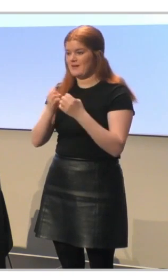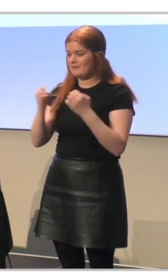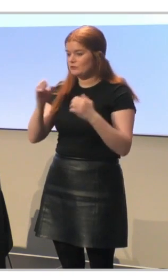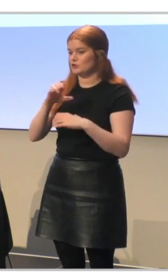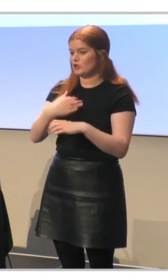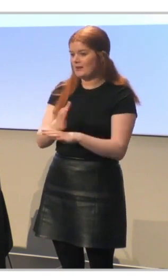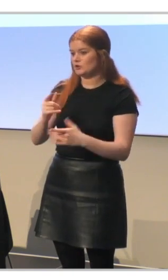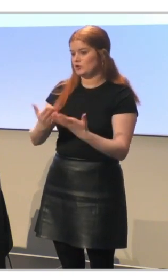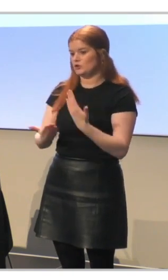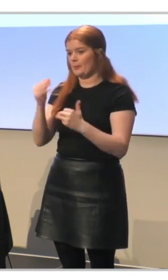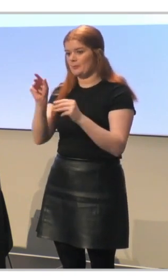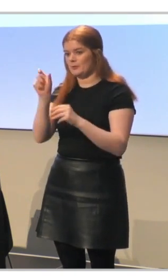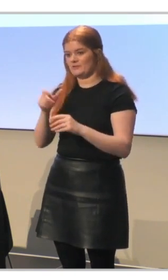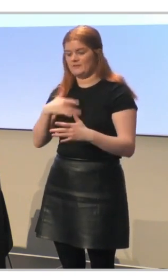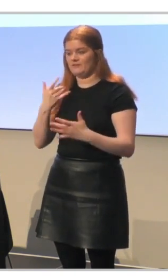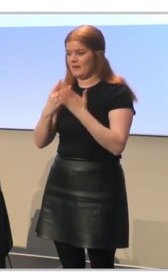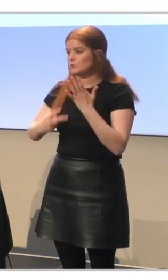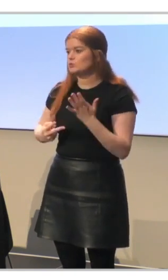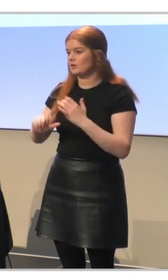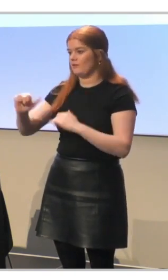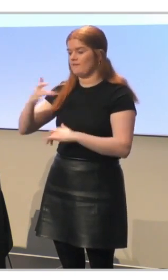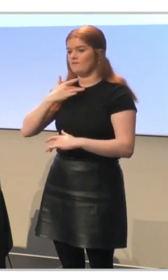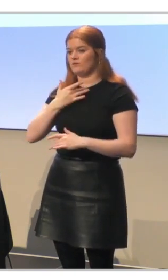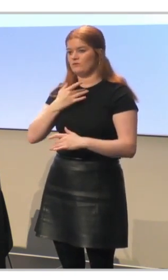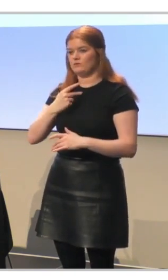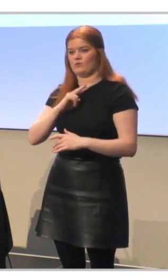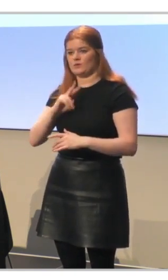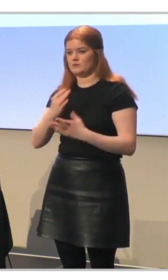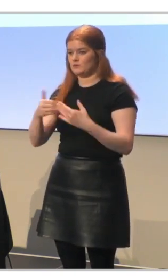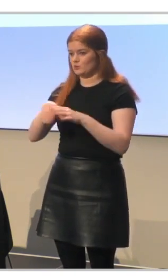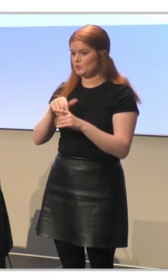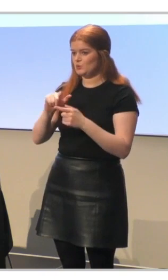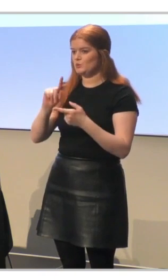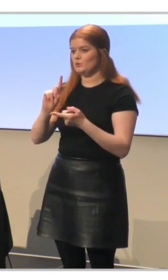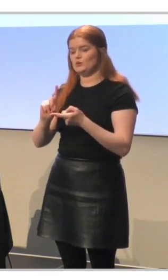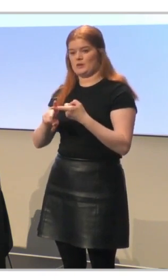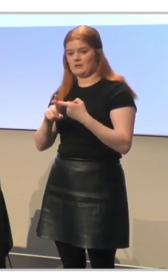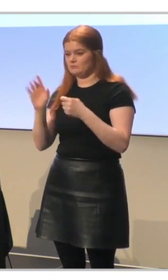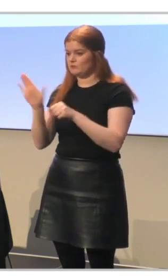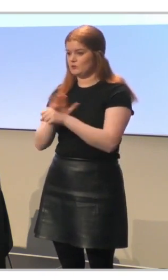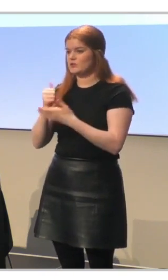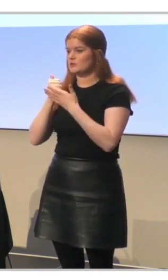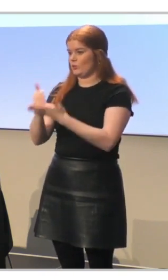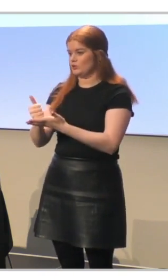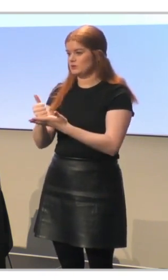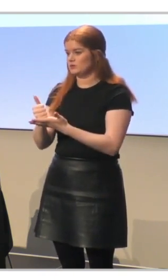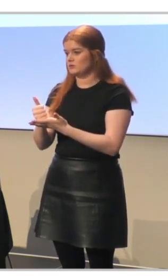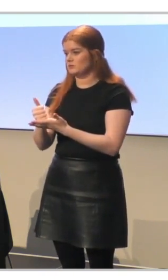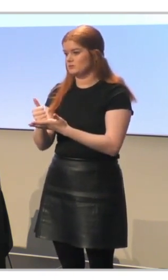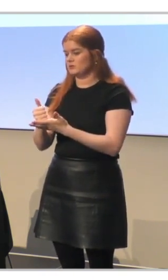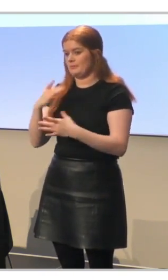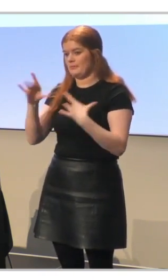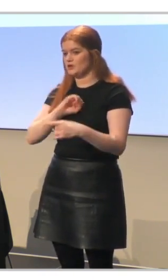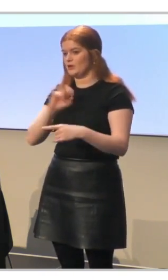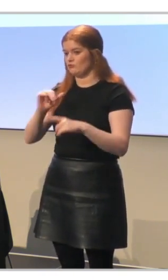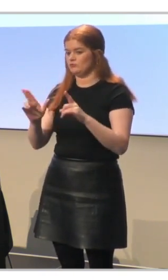person feels valued, their voice is sought and heard, and they're actively supported and nurtured to reach their full